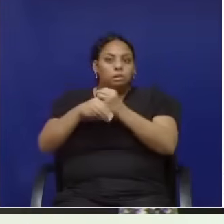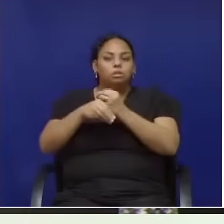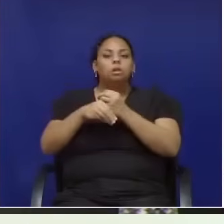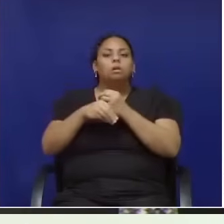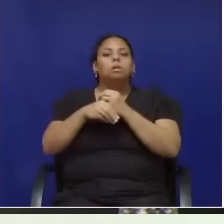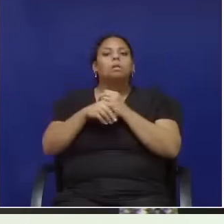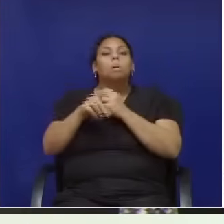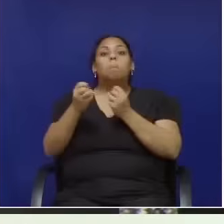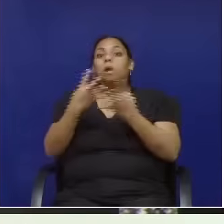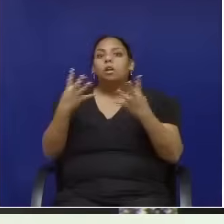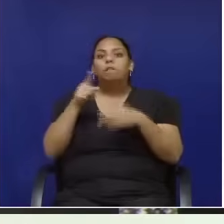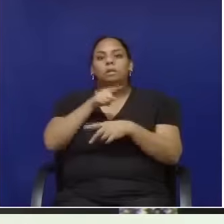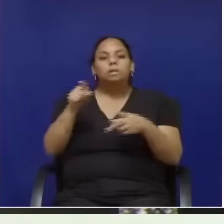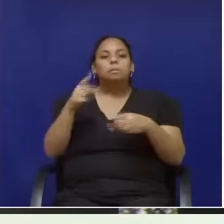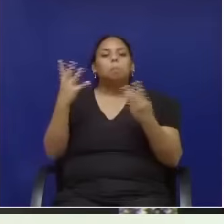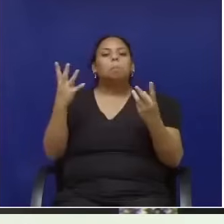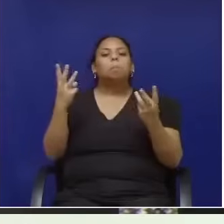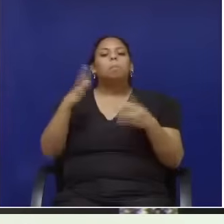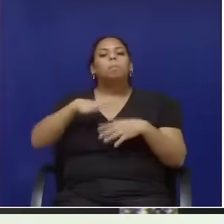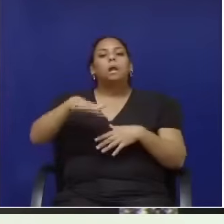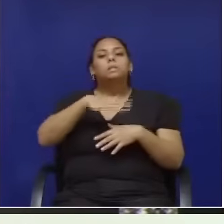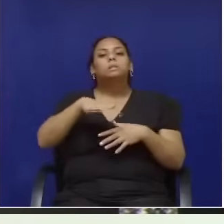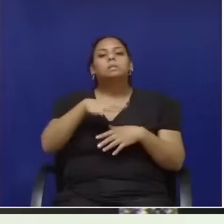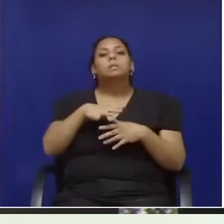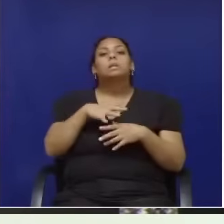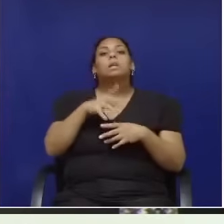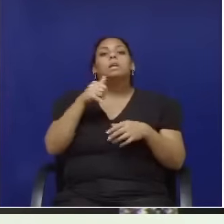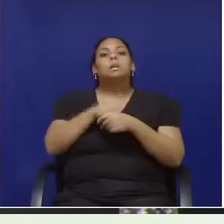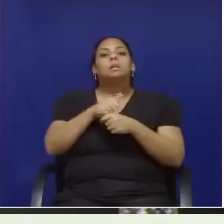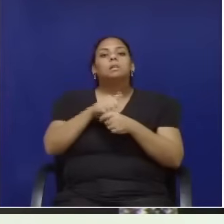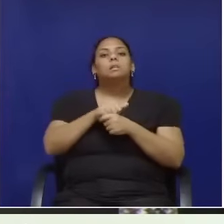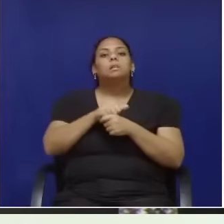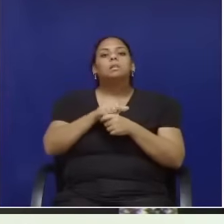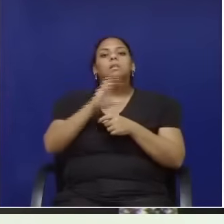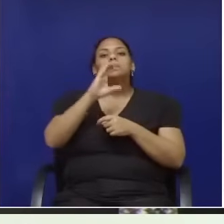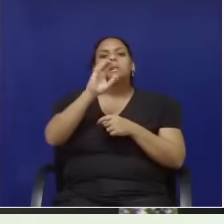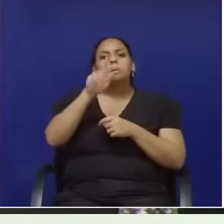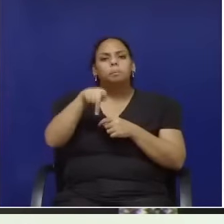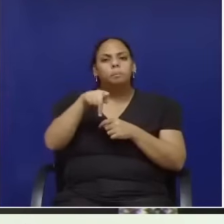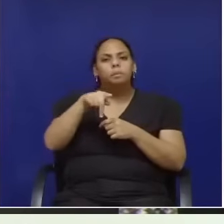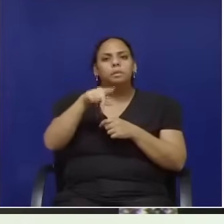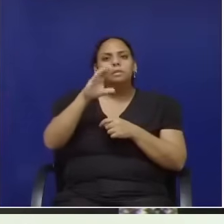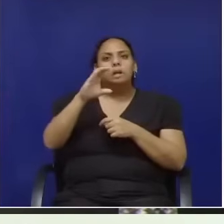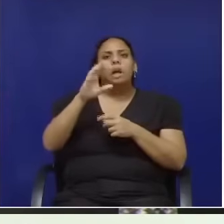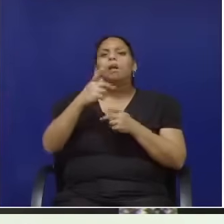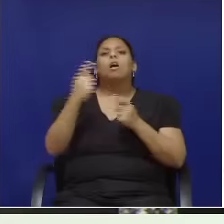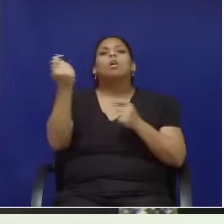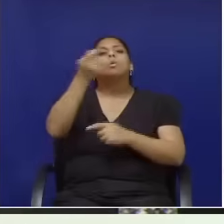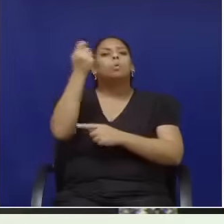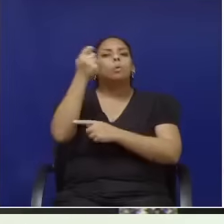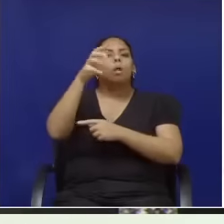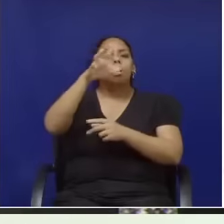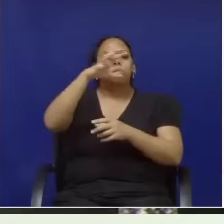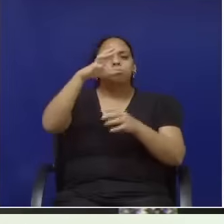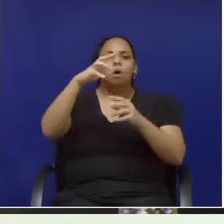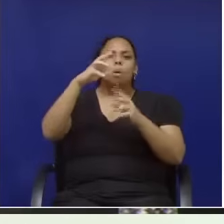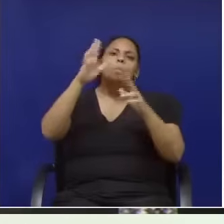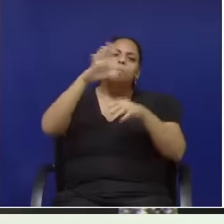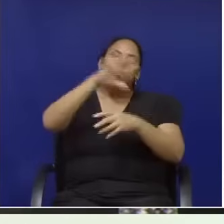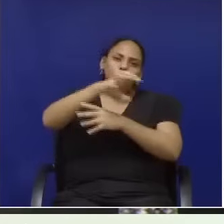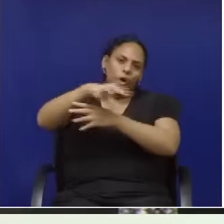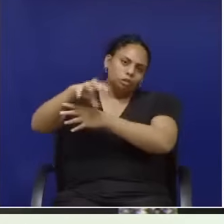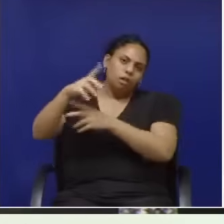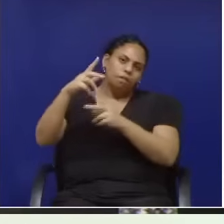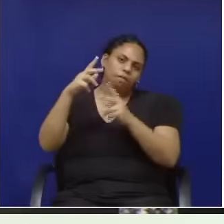of these places are located in the likes of Iduchwa, Lusikisiki, and many other rural parts of South Africa. So